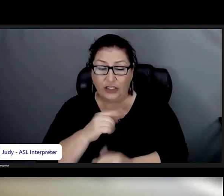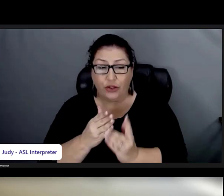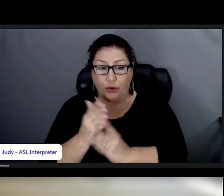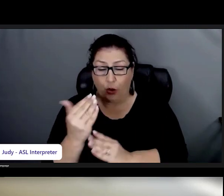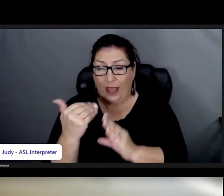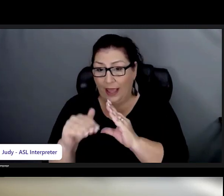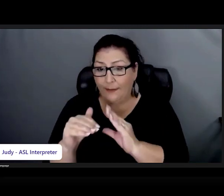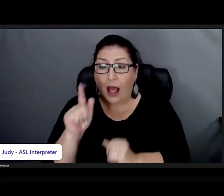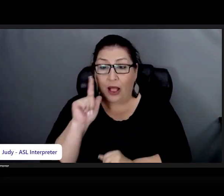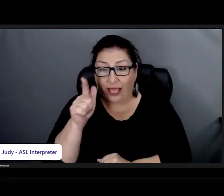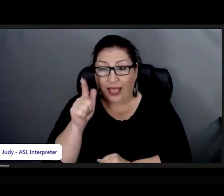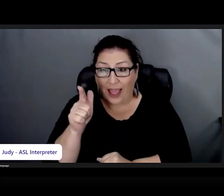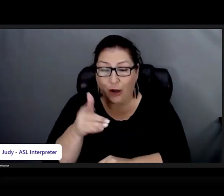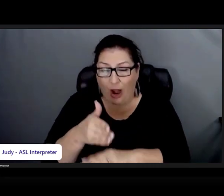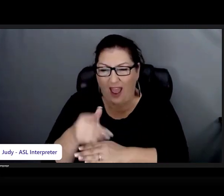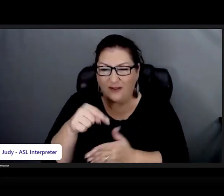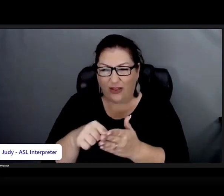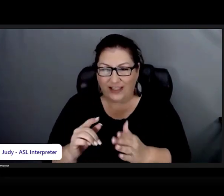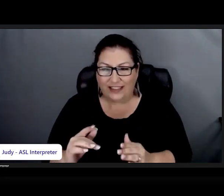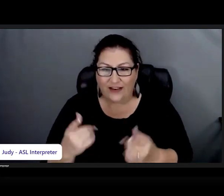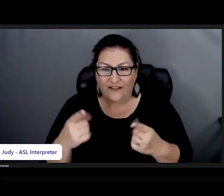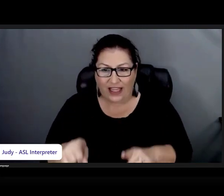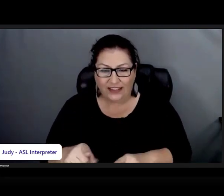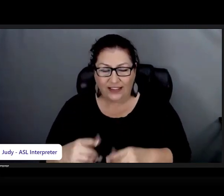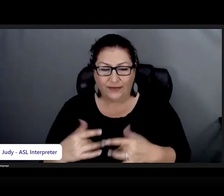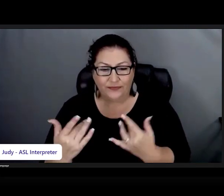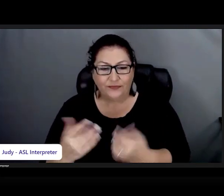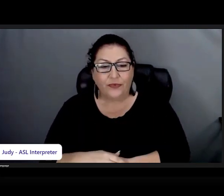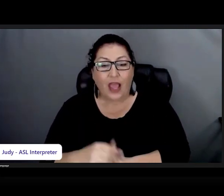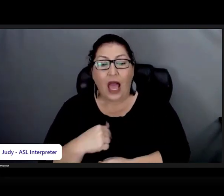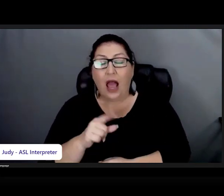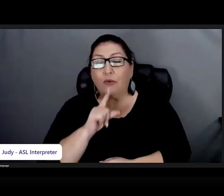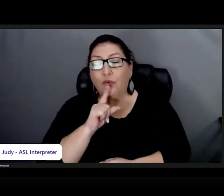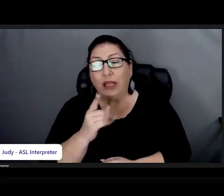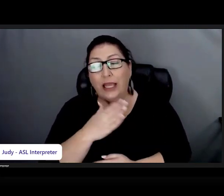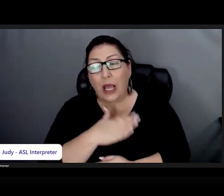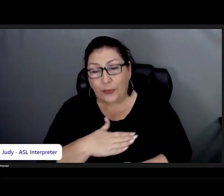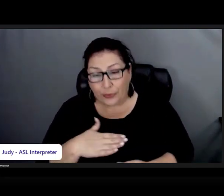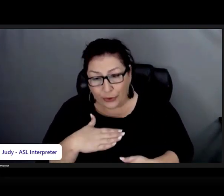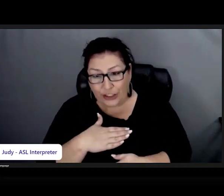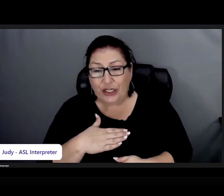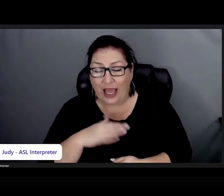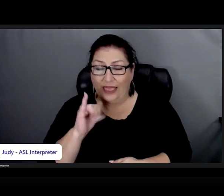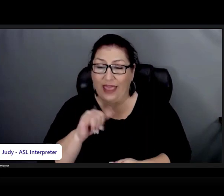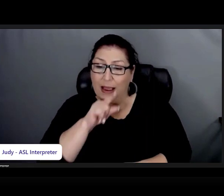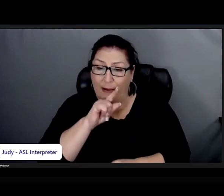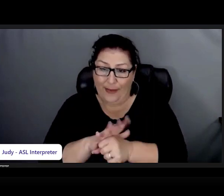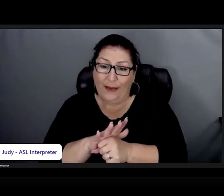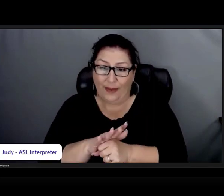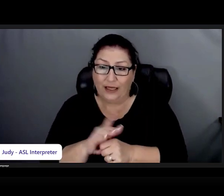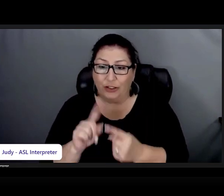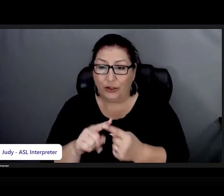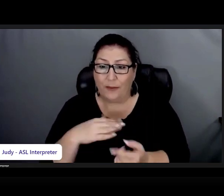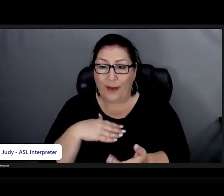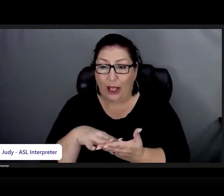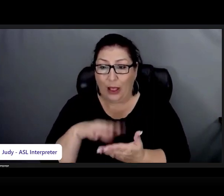email later after this event. I truly appreciate that commitment to my